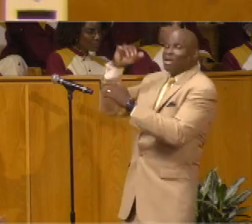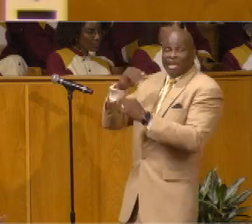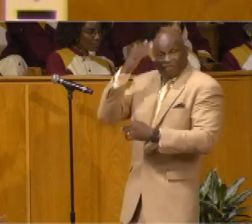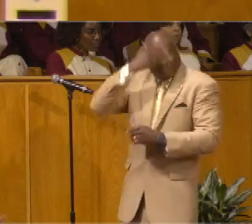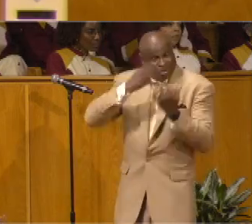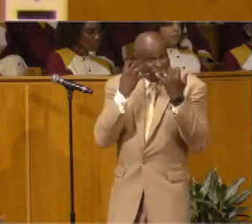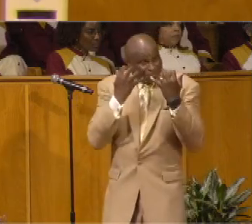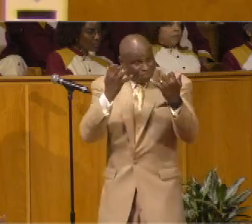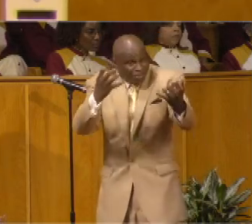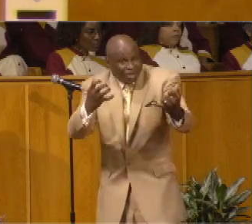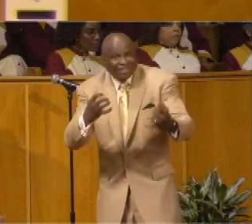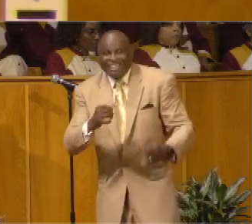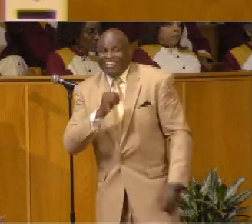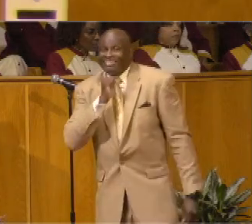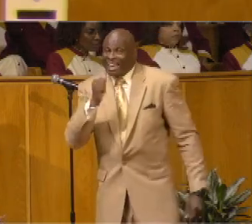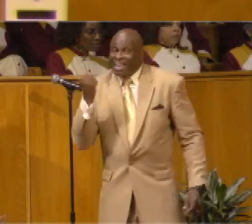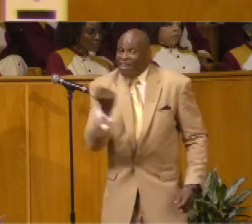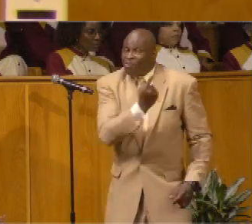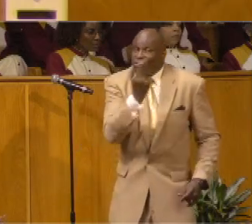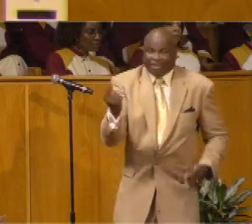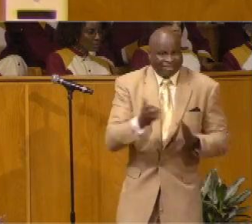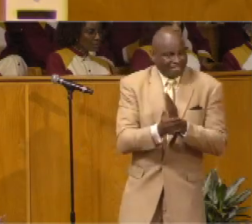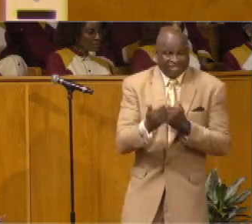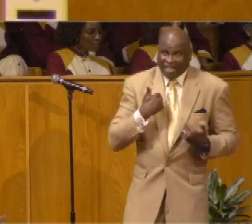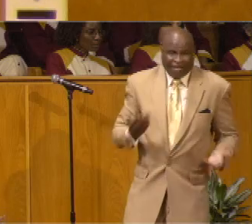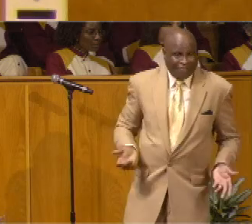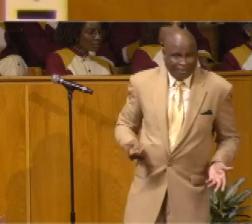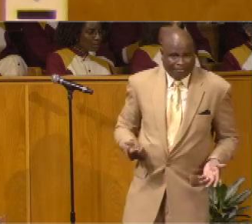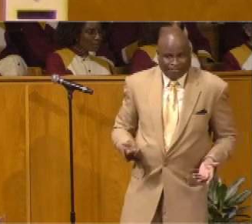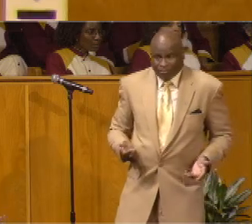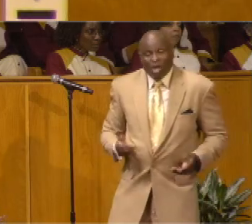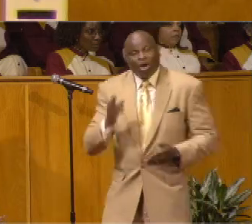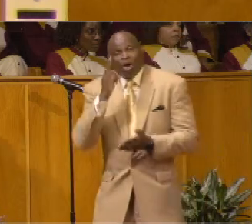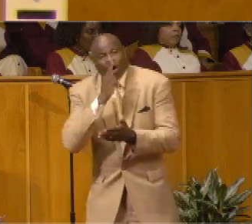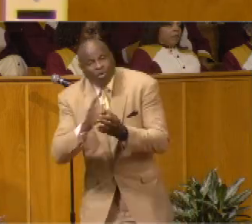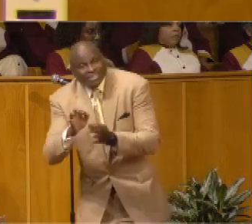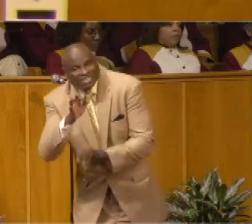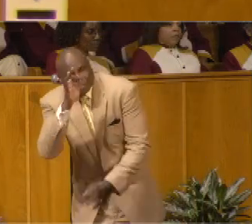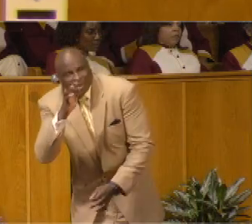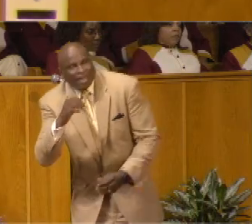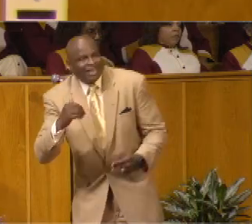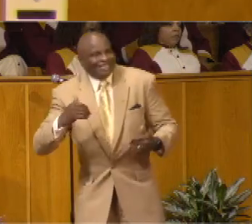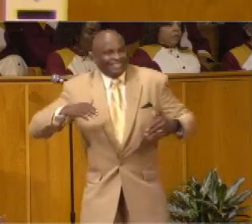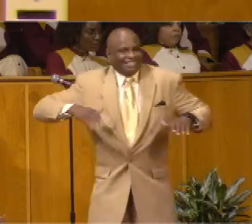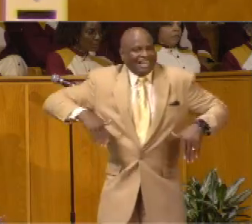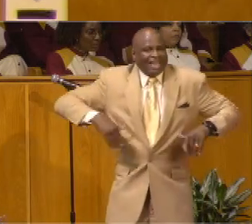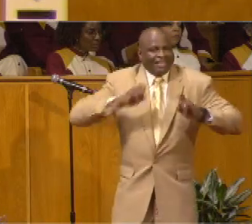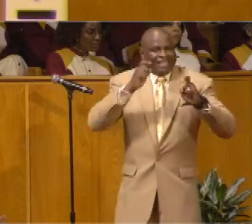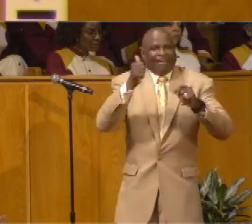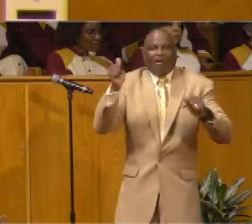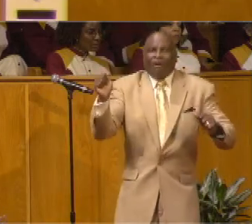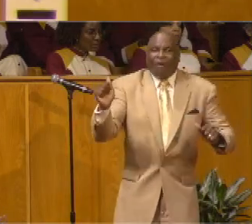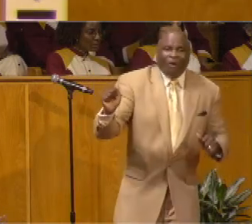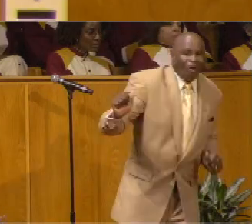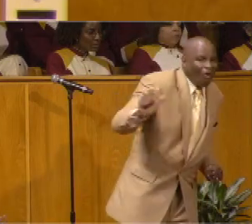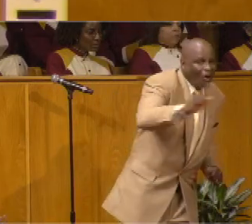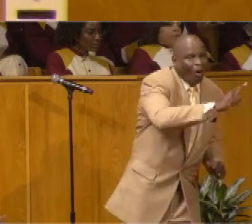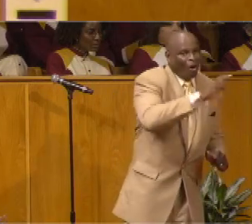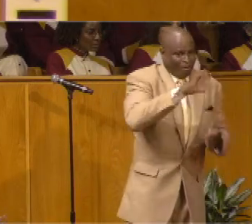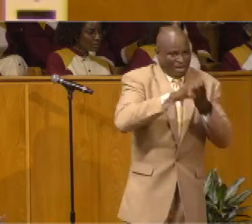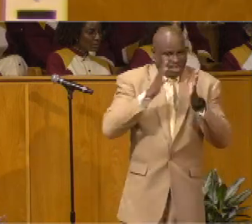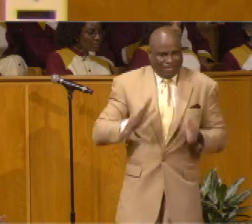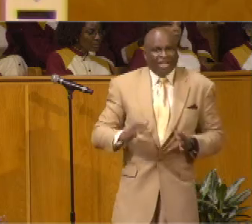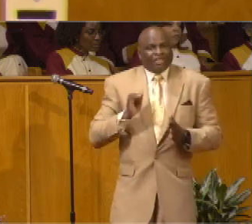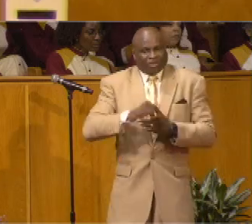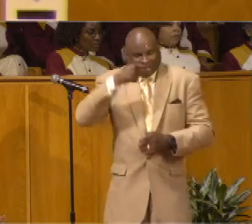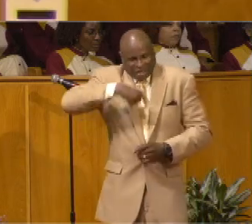speaking is not what everybody's gifted to do. The Holy Spirit has not gifted every believer to be able to stand